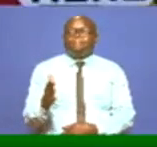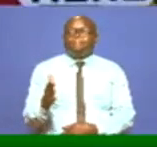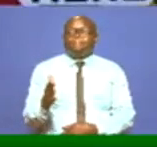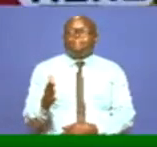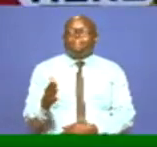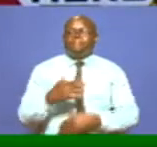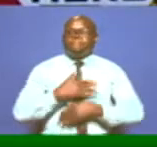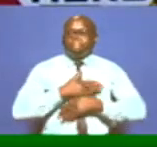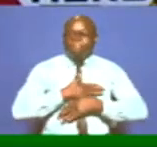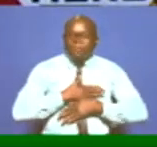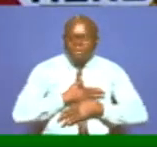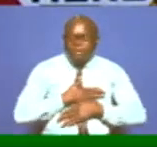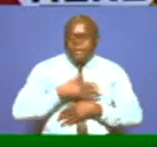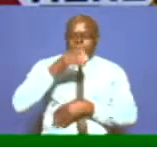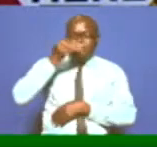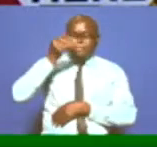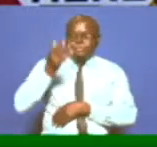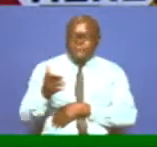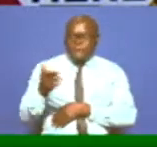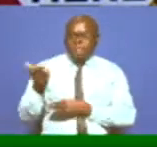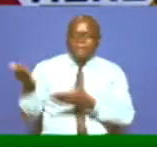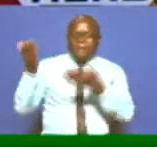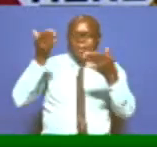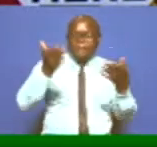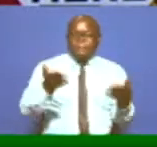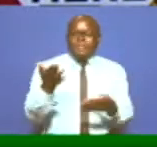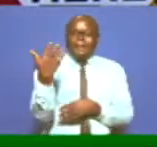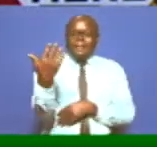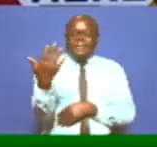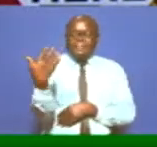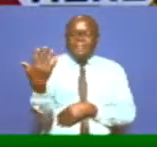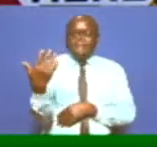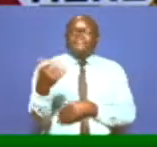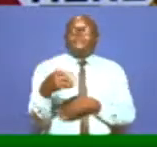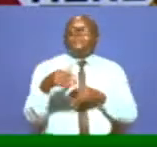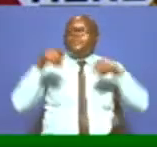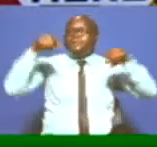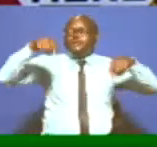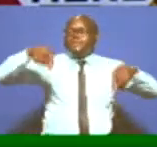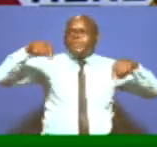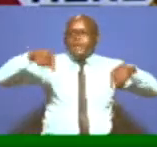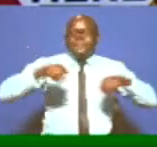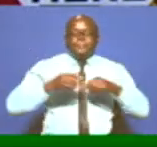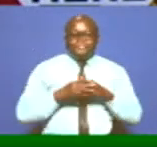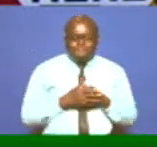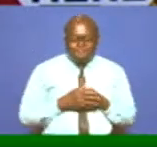Honorable Speaker, I beg to lay the following papers on the table of the House